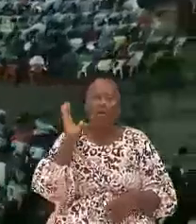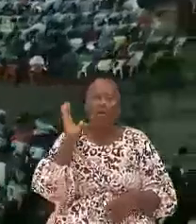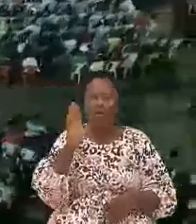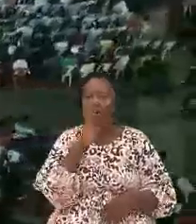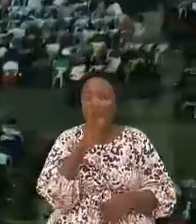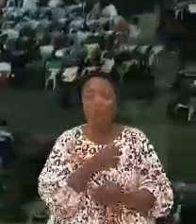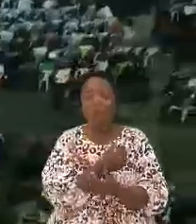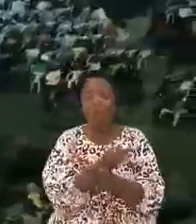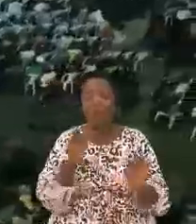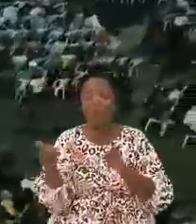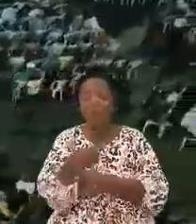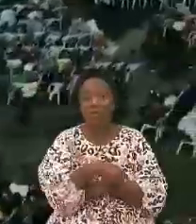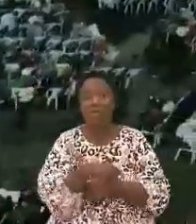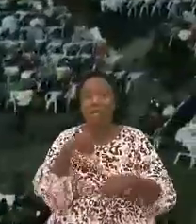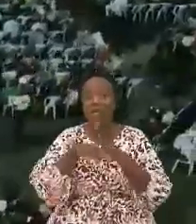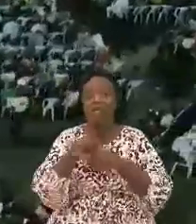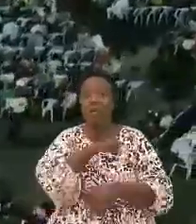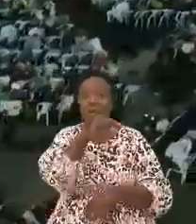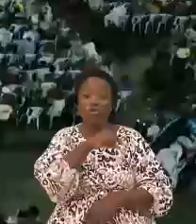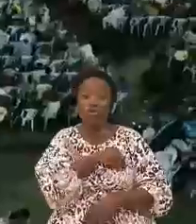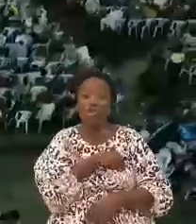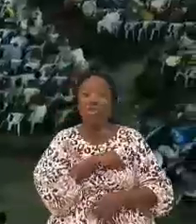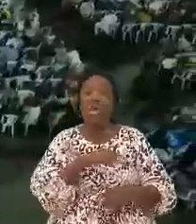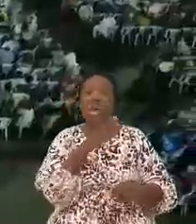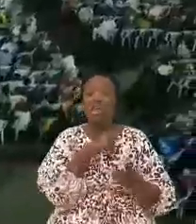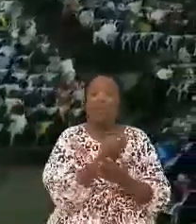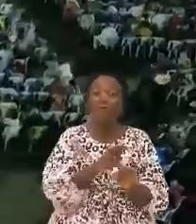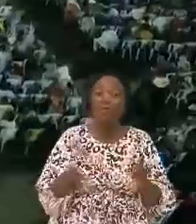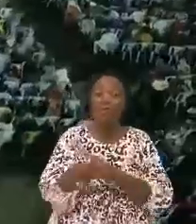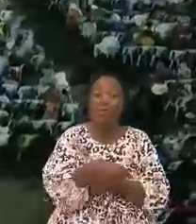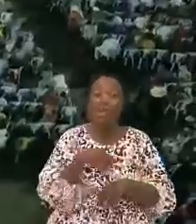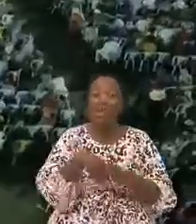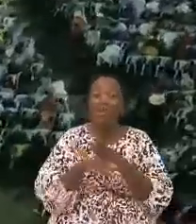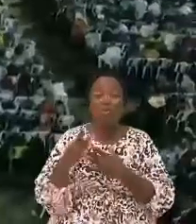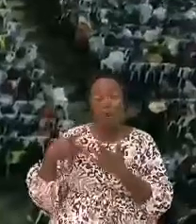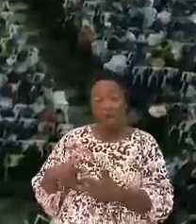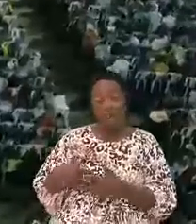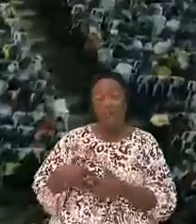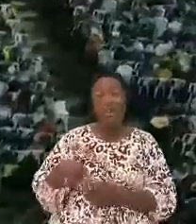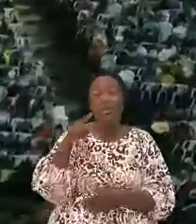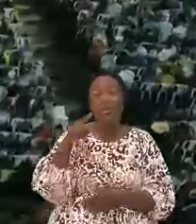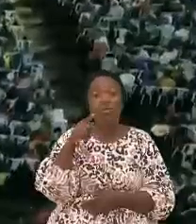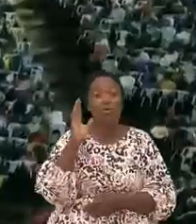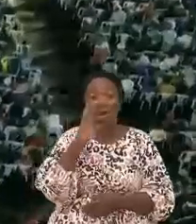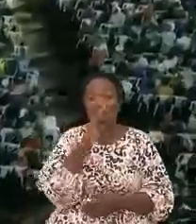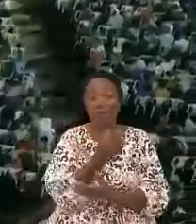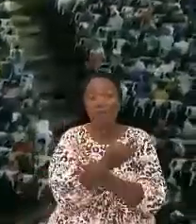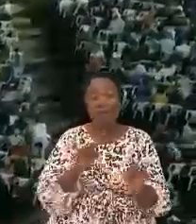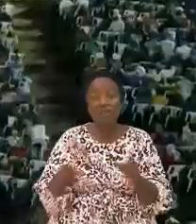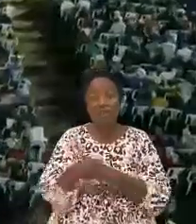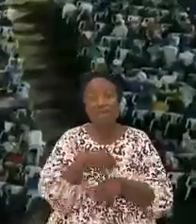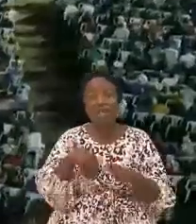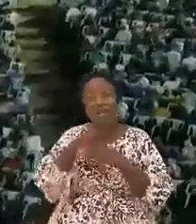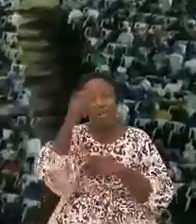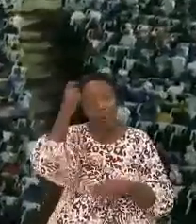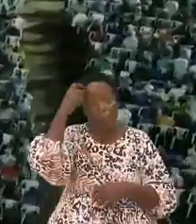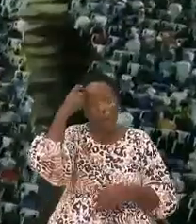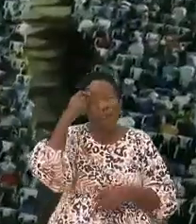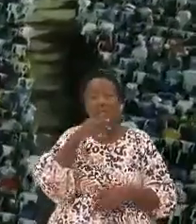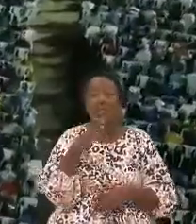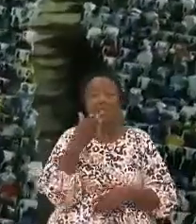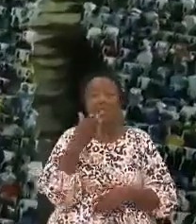you free. You'll be free today in your conscience, free today in your heart,